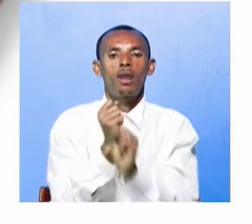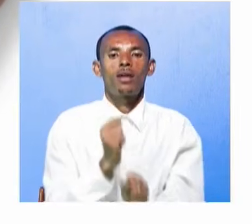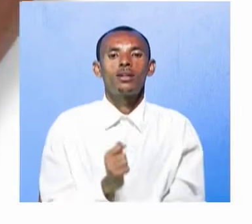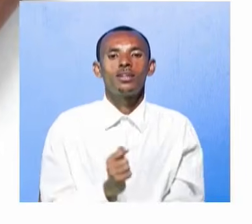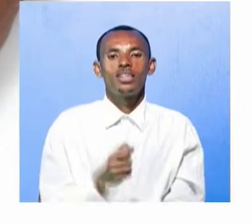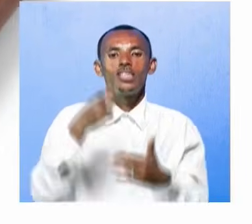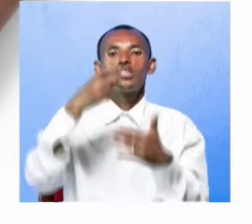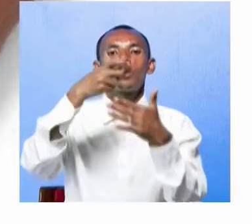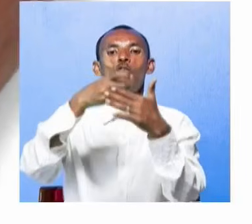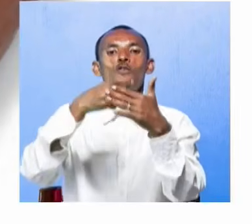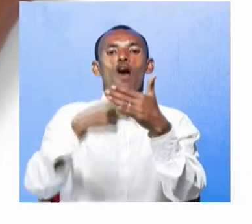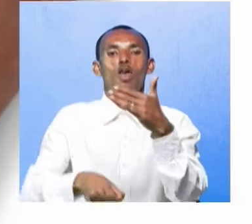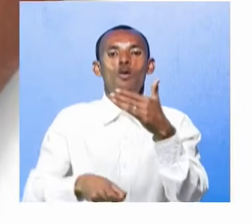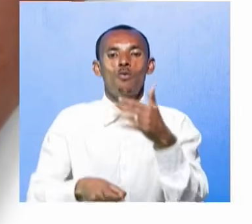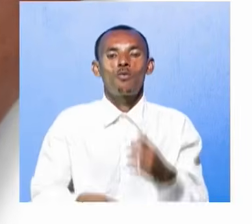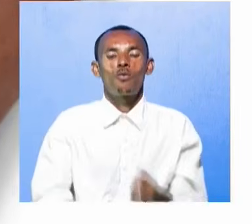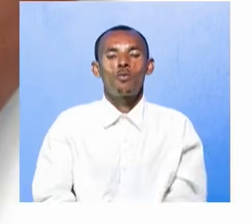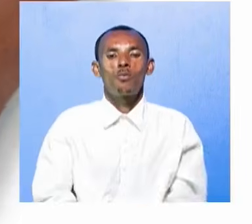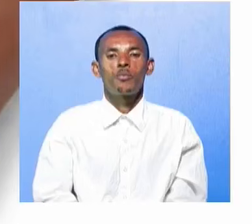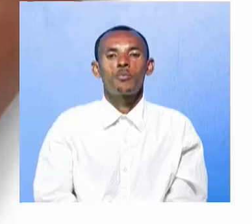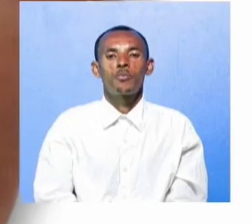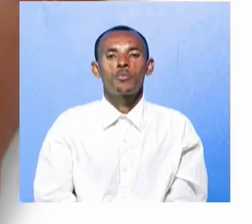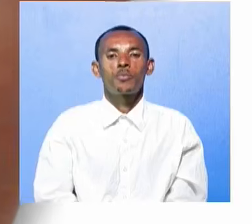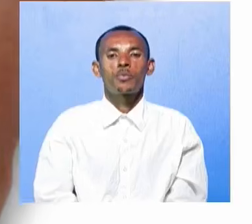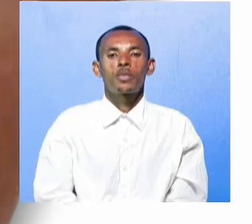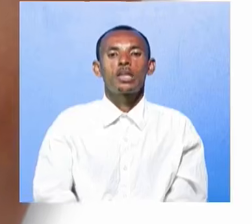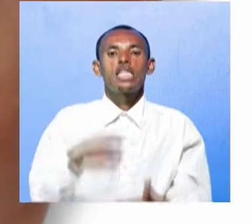the value of